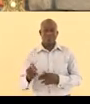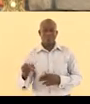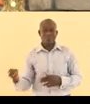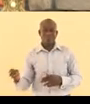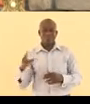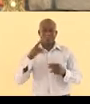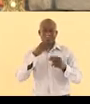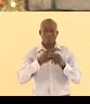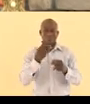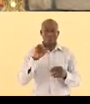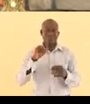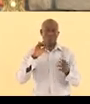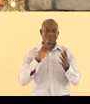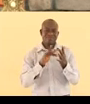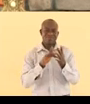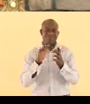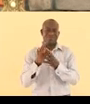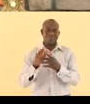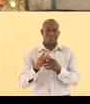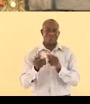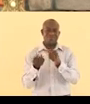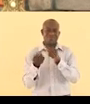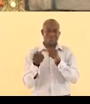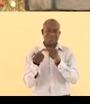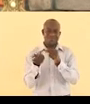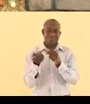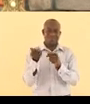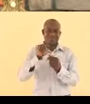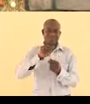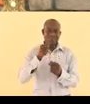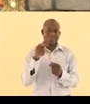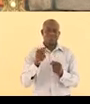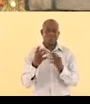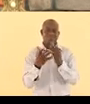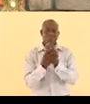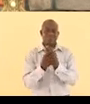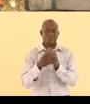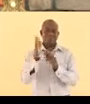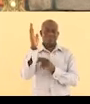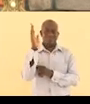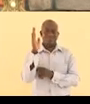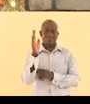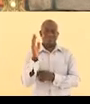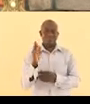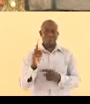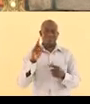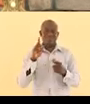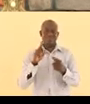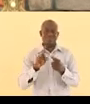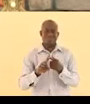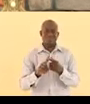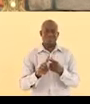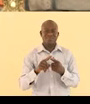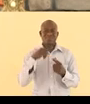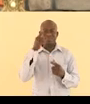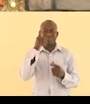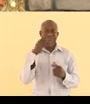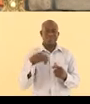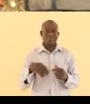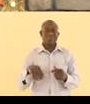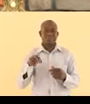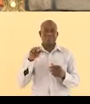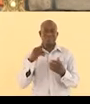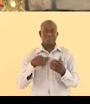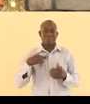Jesus. And you want to twist the hand of God for you to get the power you want. I mean, if you see the campaigns that are going around these